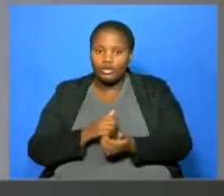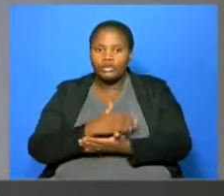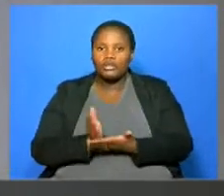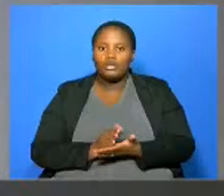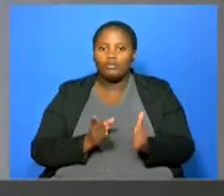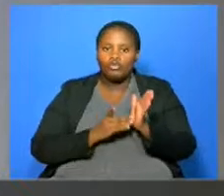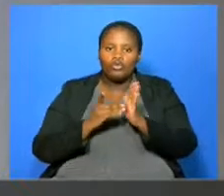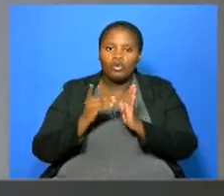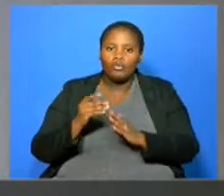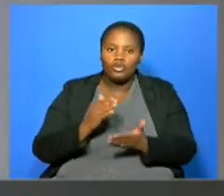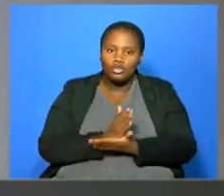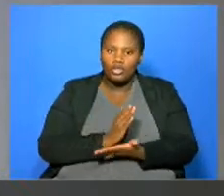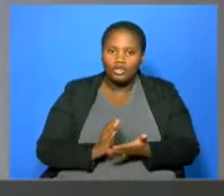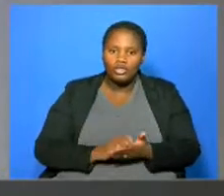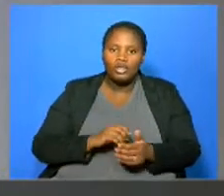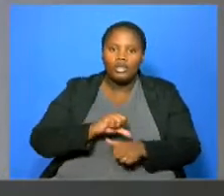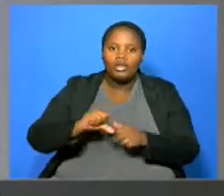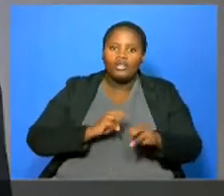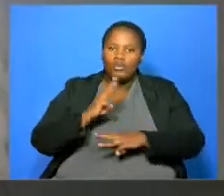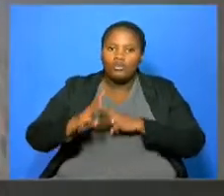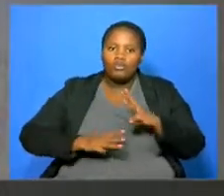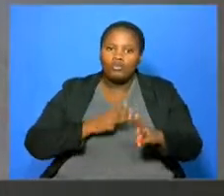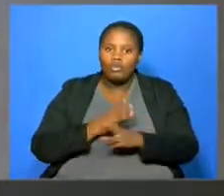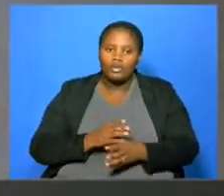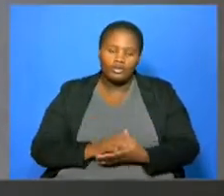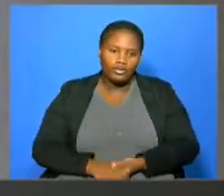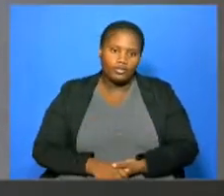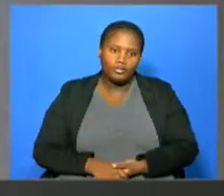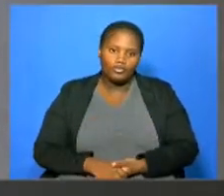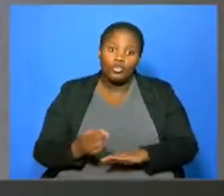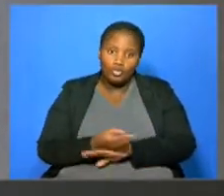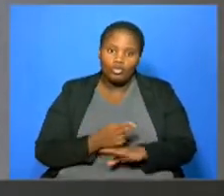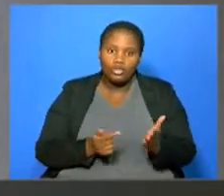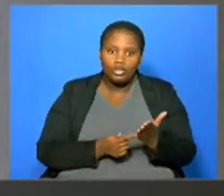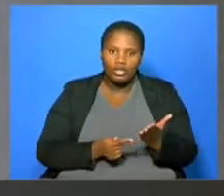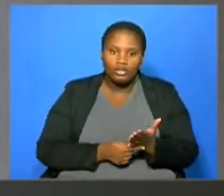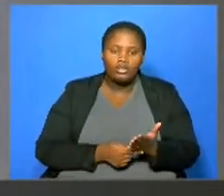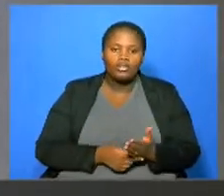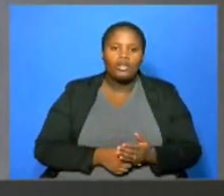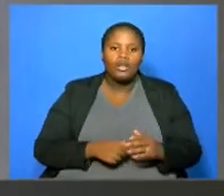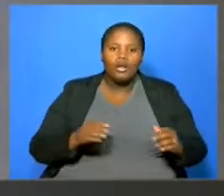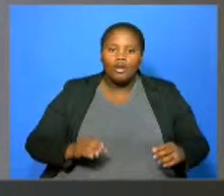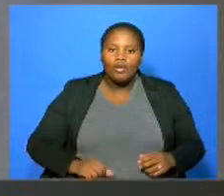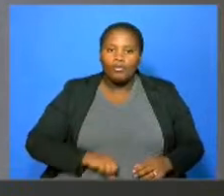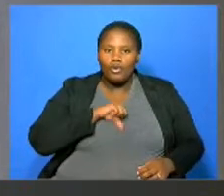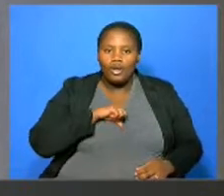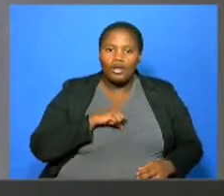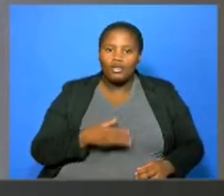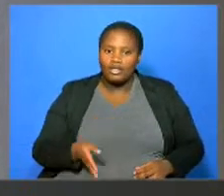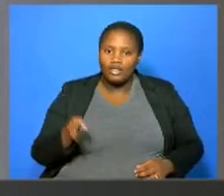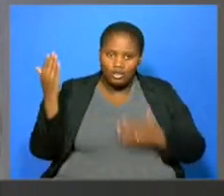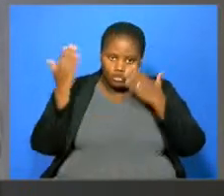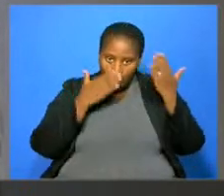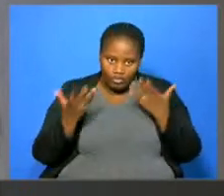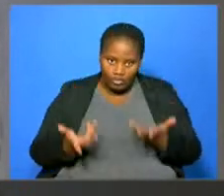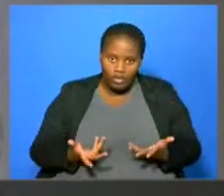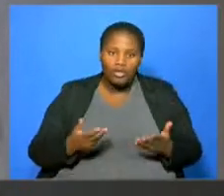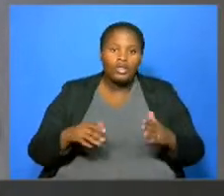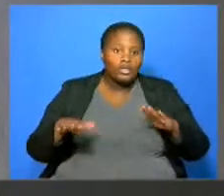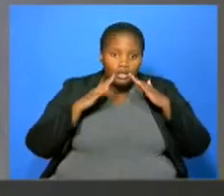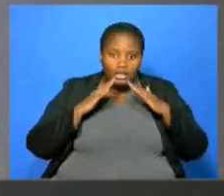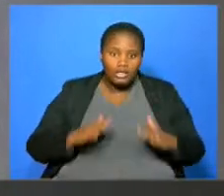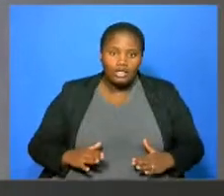developed exchanges around the world as far as technology. We are proud as a school that as of